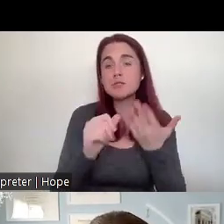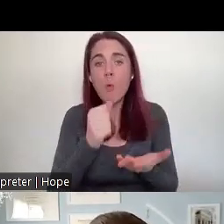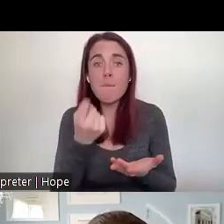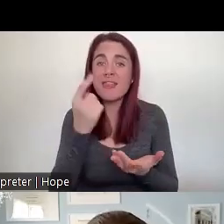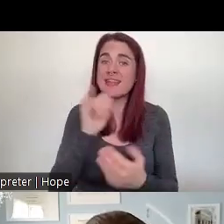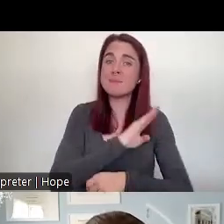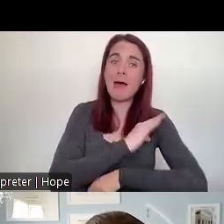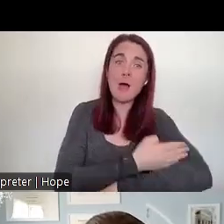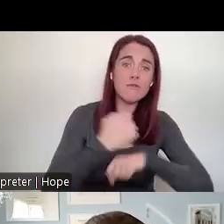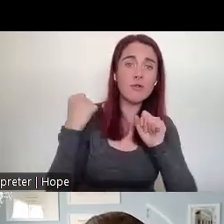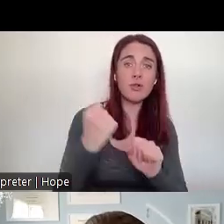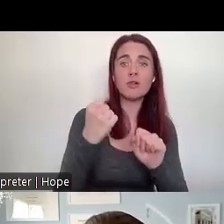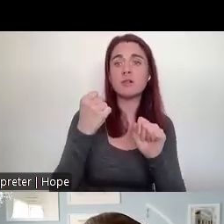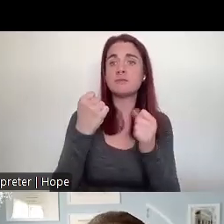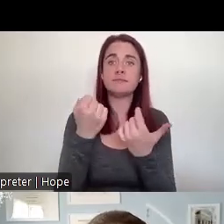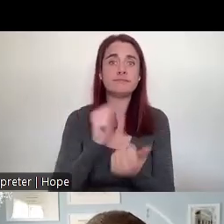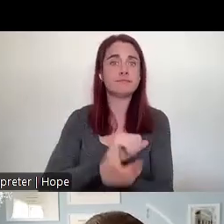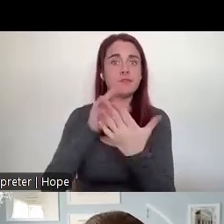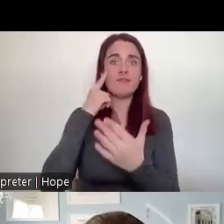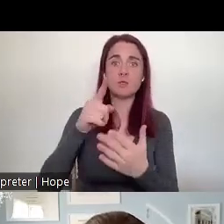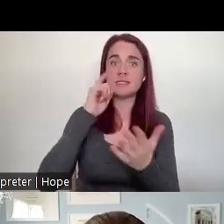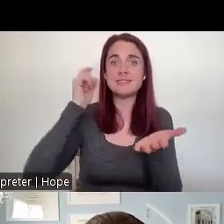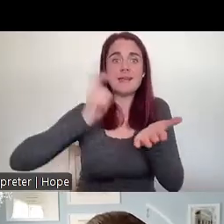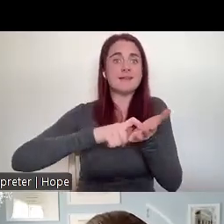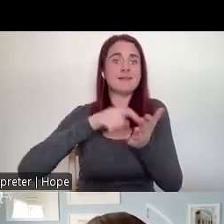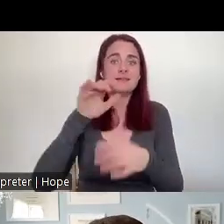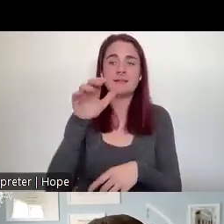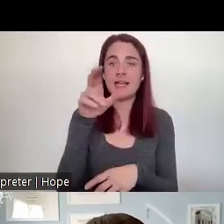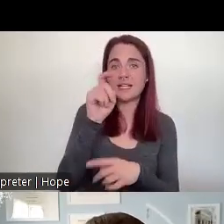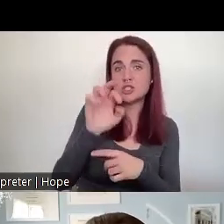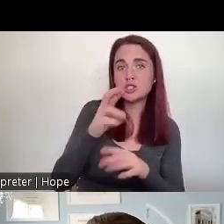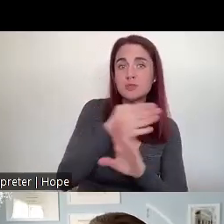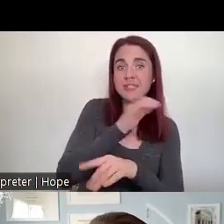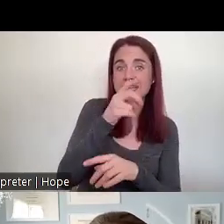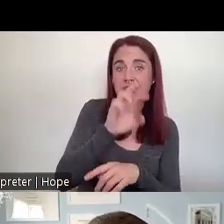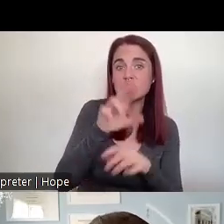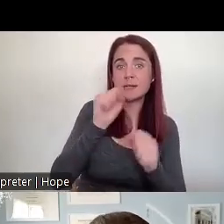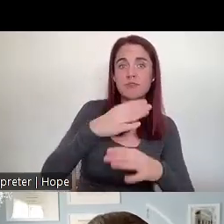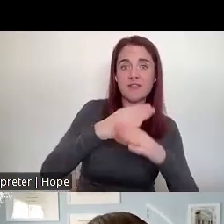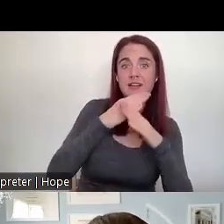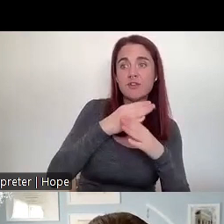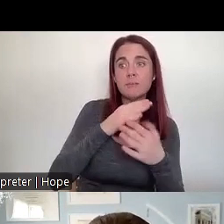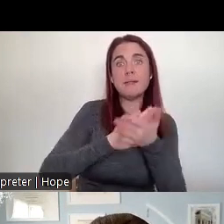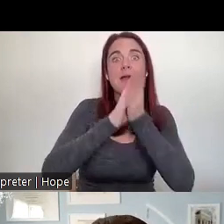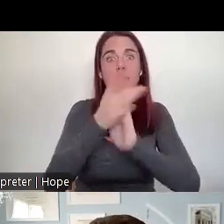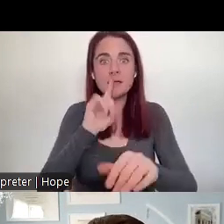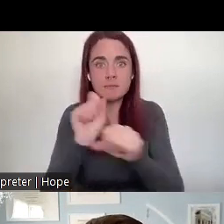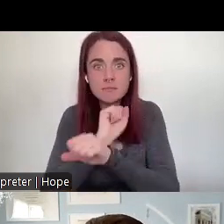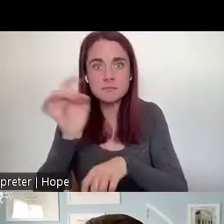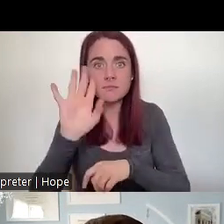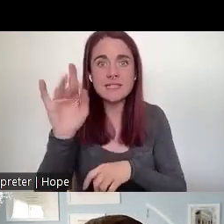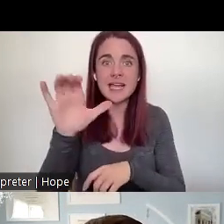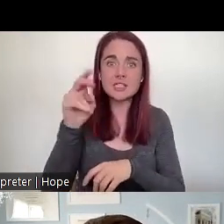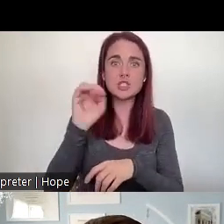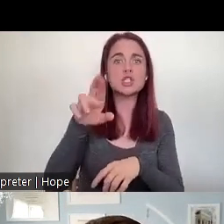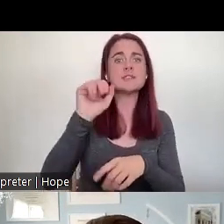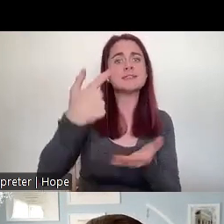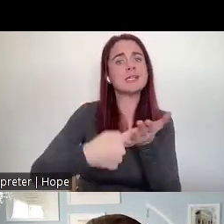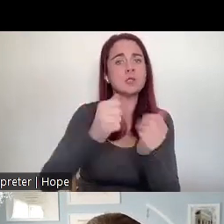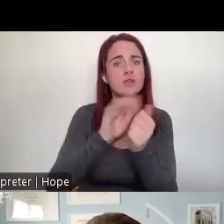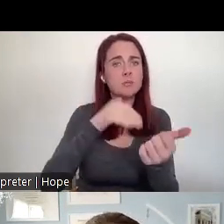to detect cervical precancer and prevent it from progressing to full-on cancer. Please talk to your medical provider about these